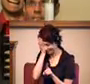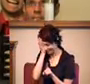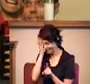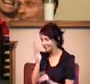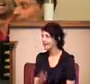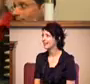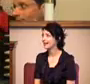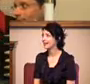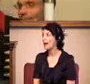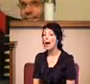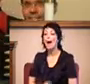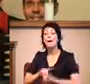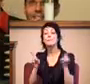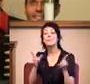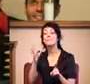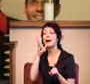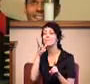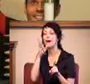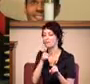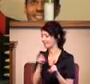But my mom,